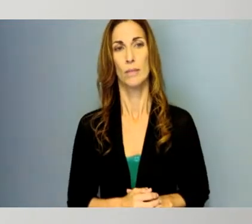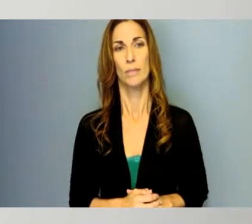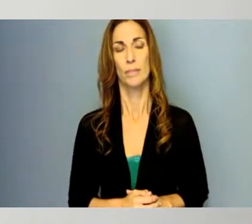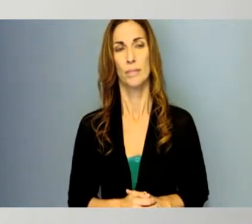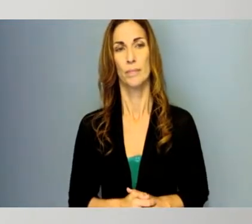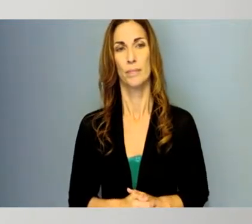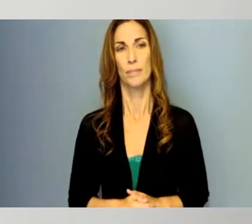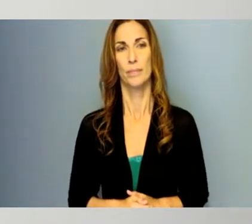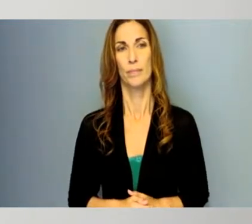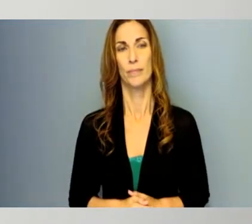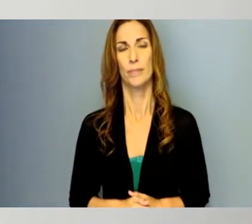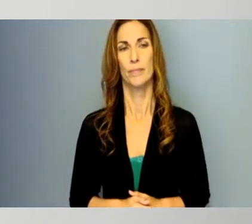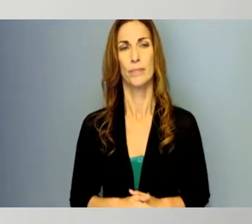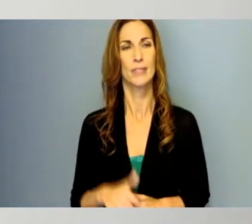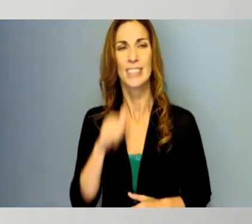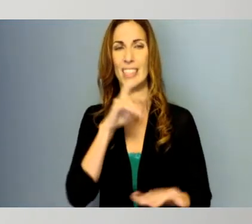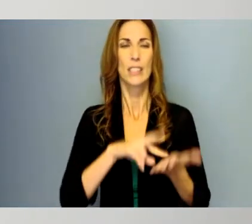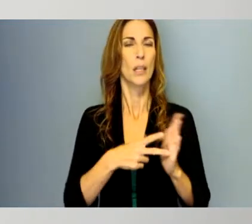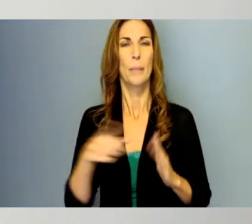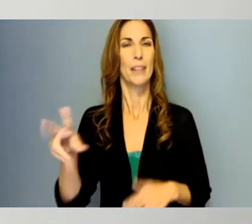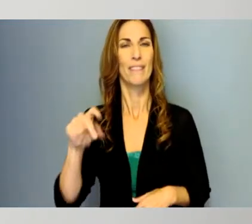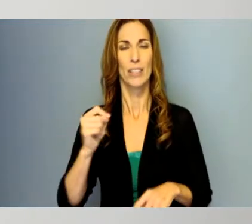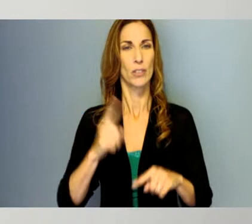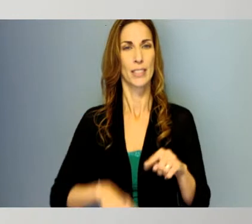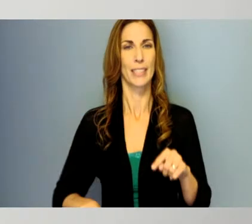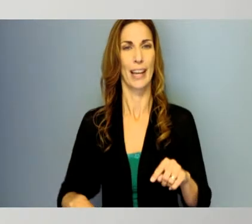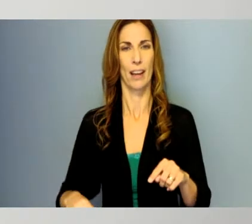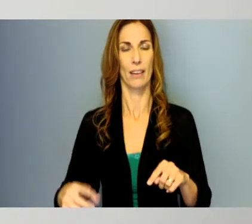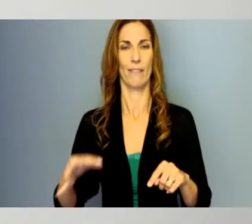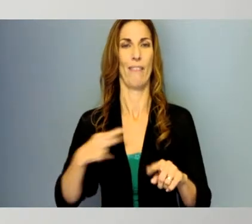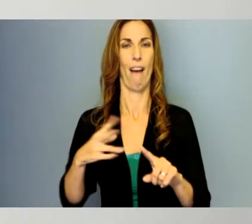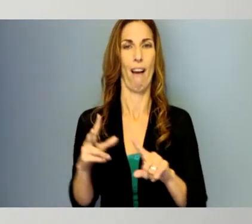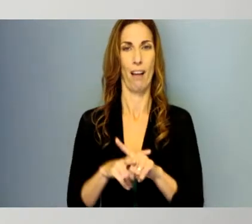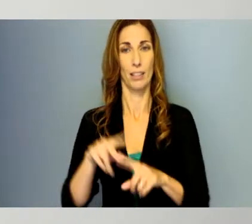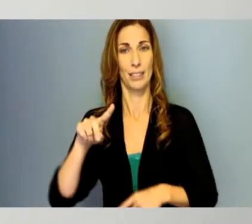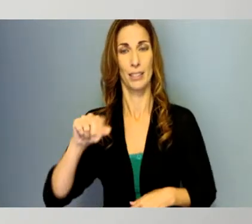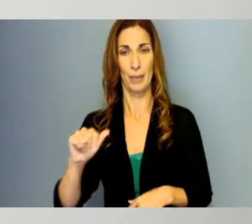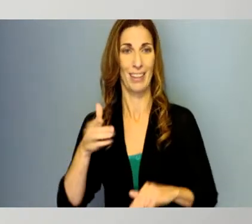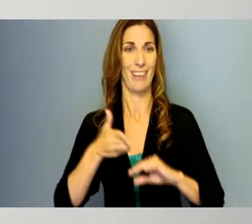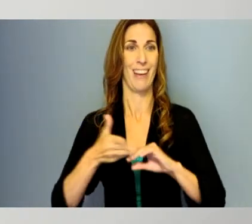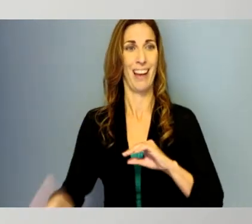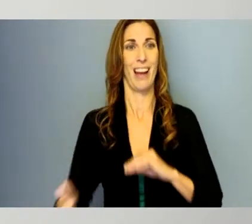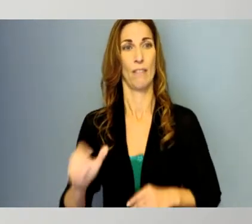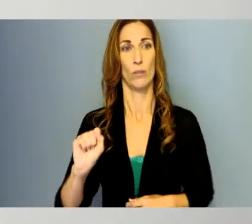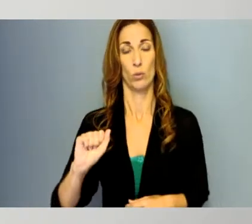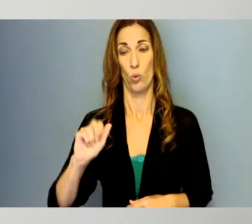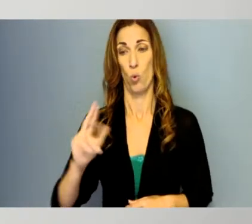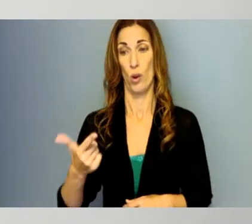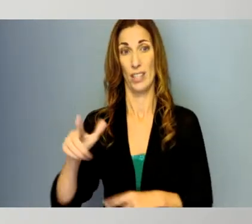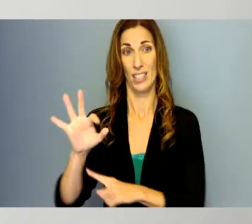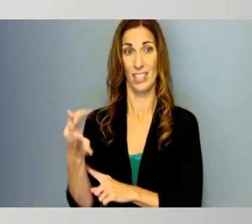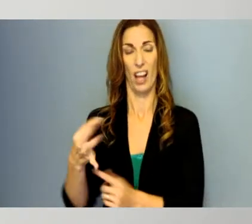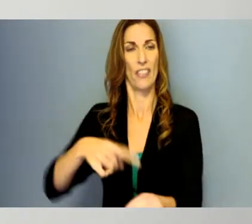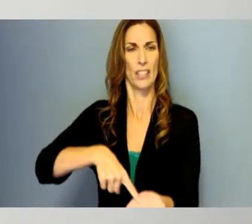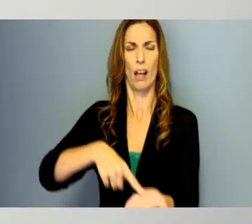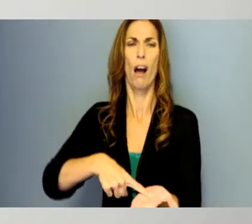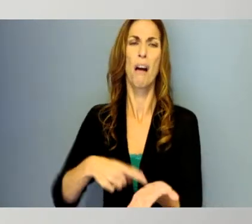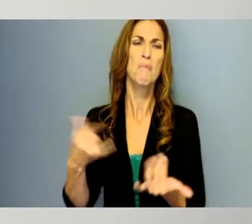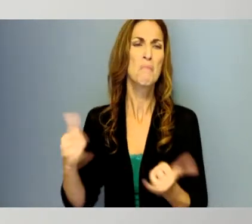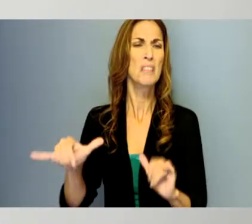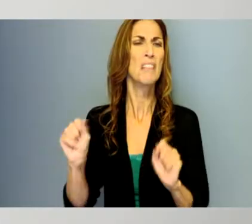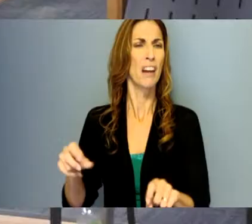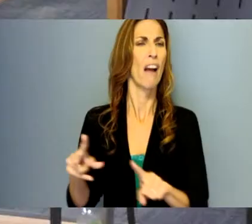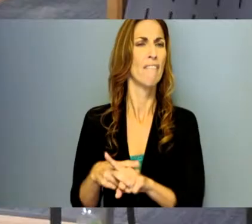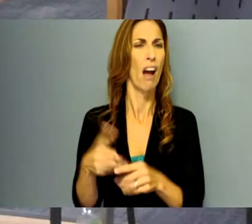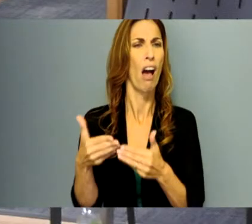preclude veterans from filing a disability compensation claim after August 9th, which is the deadline. All it does